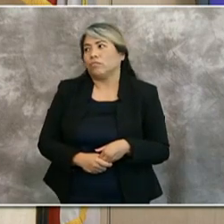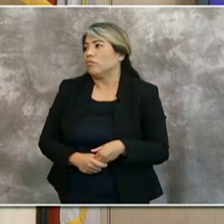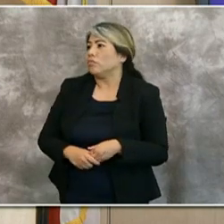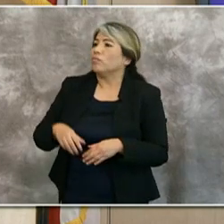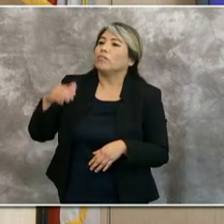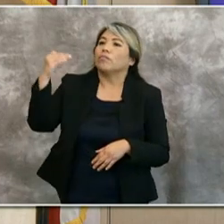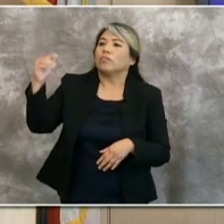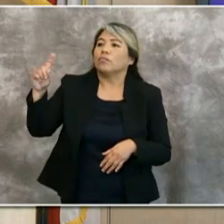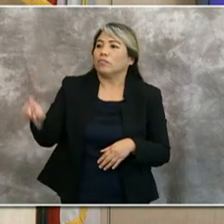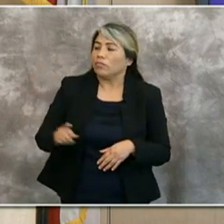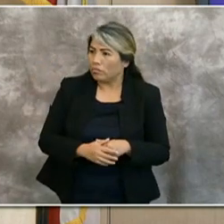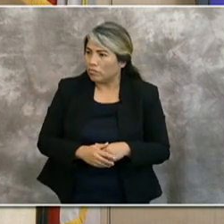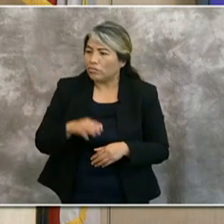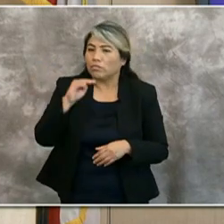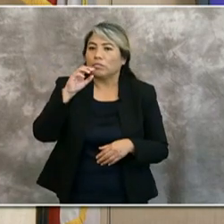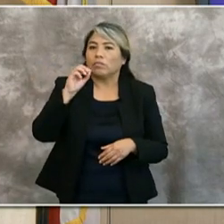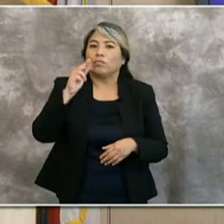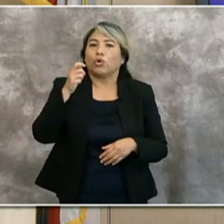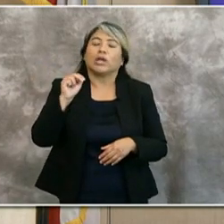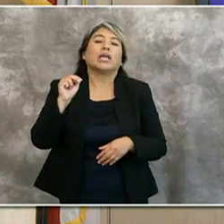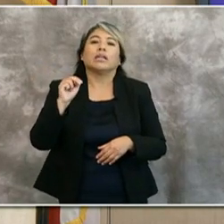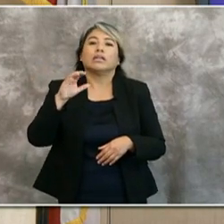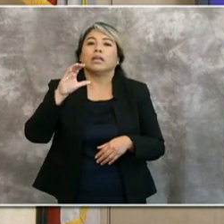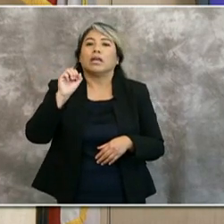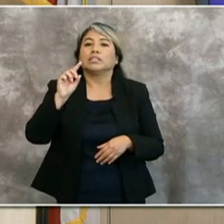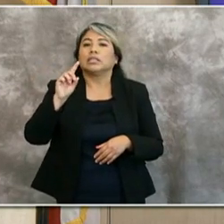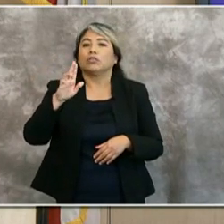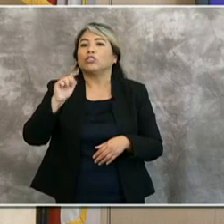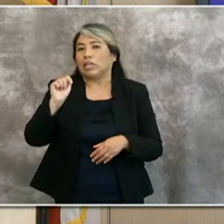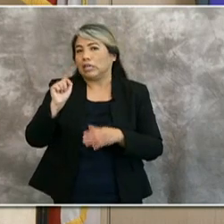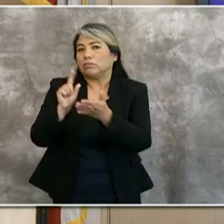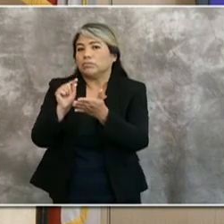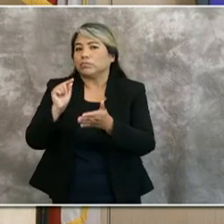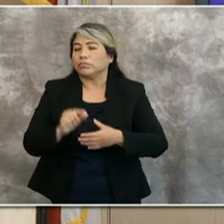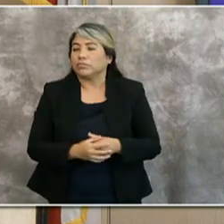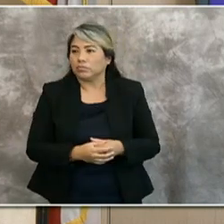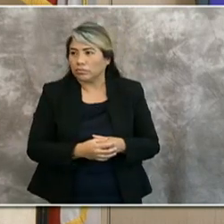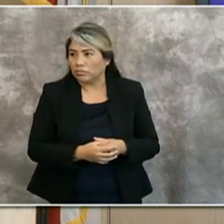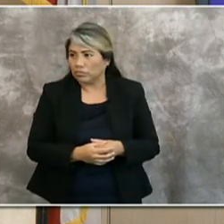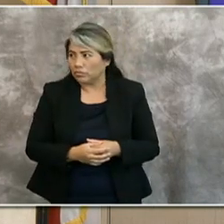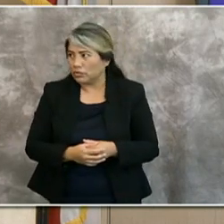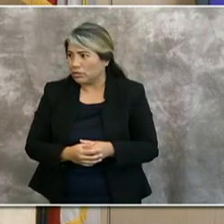Okay, next question. Morgan Cook, San Diego Union Tribune. Please state your question.